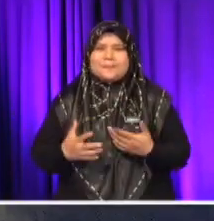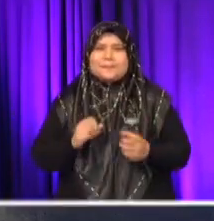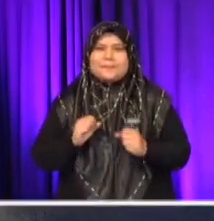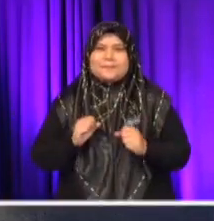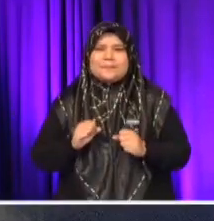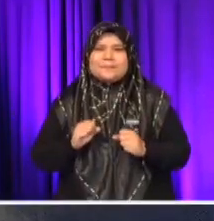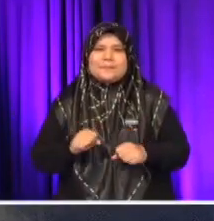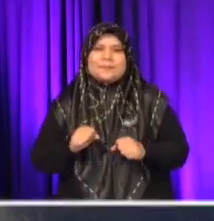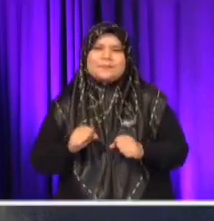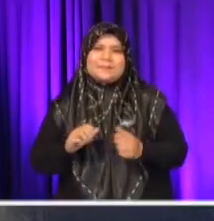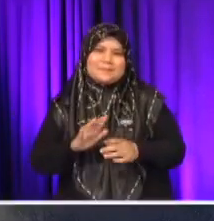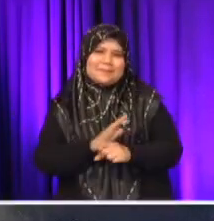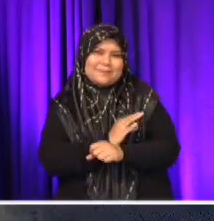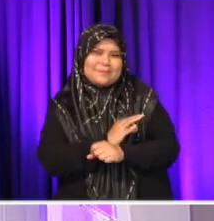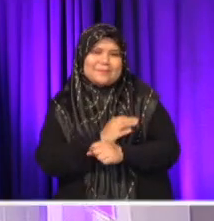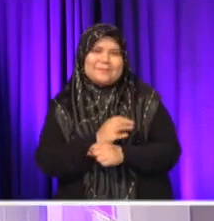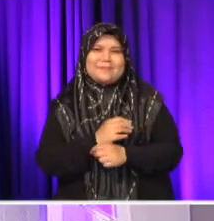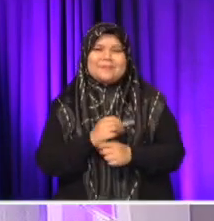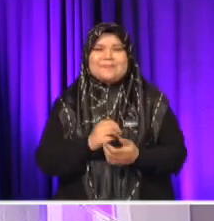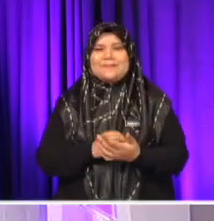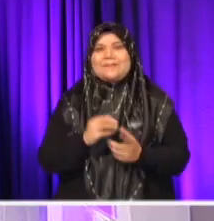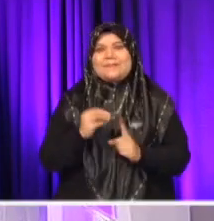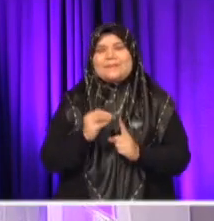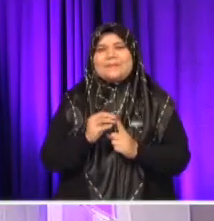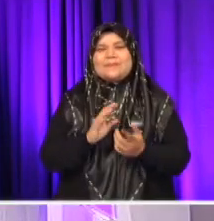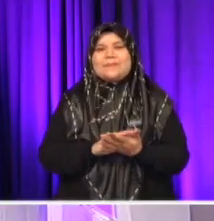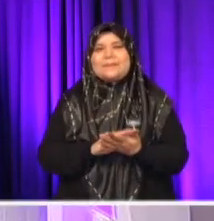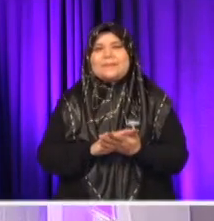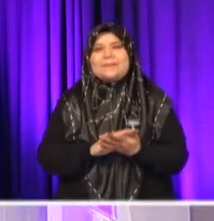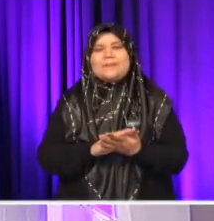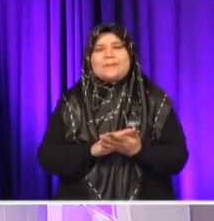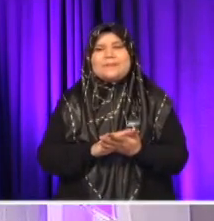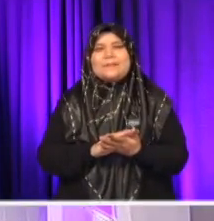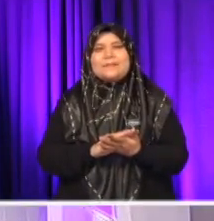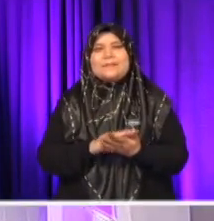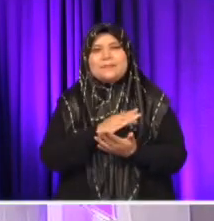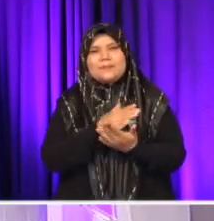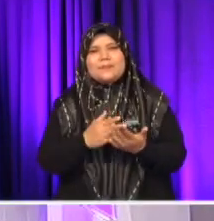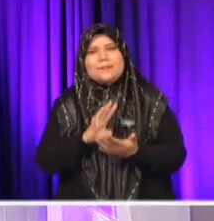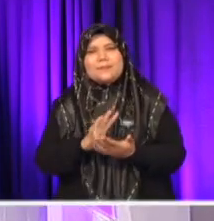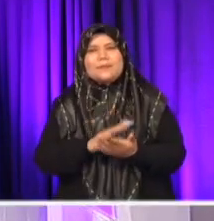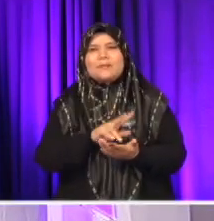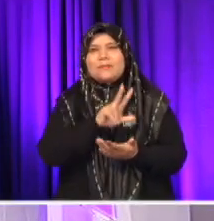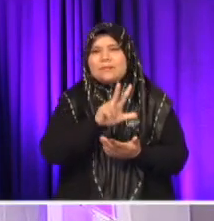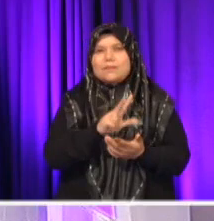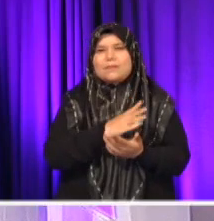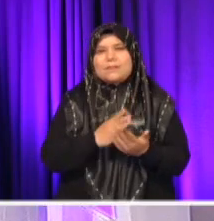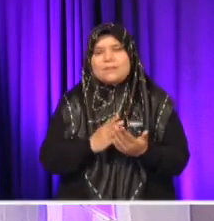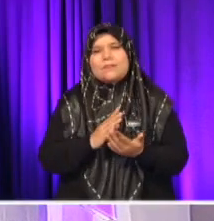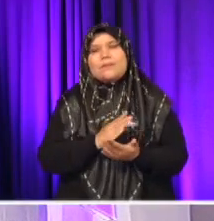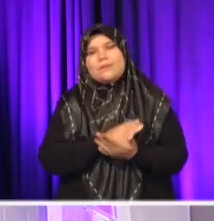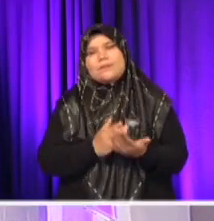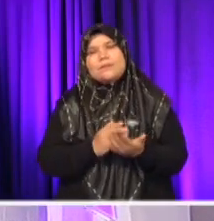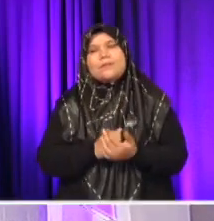think I can get full marks for this. Oh, yeah? Yeah. Okay, So all right. 6. So these are the 4 parts. And we still have another 3 parts. Am I right, Miss Fana? Yes, you're